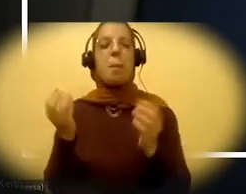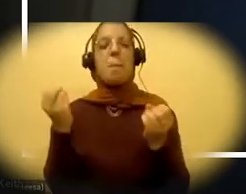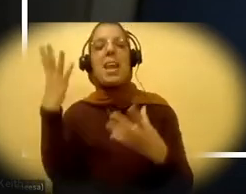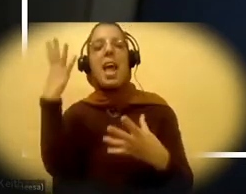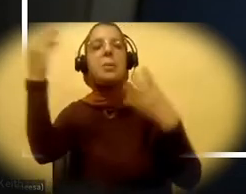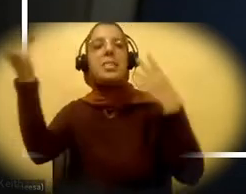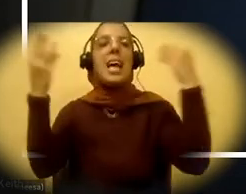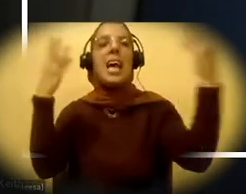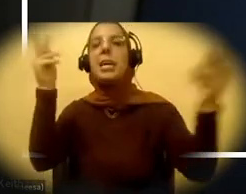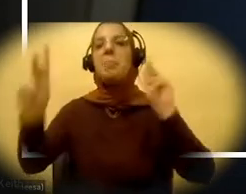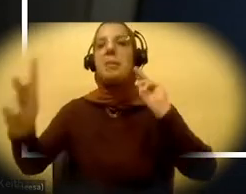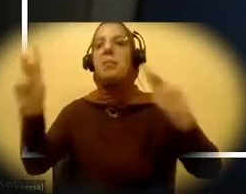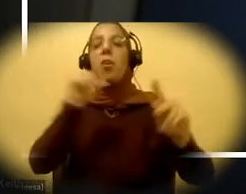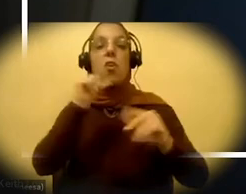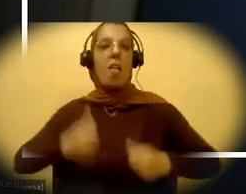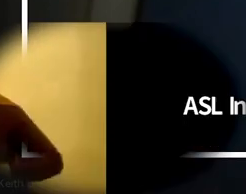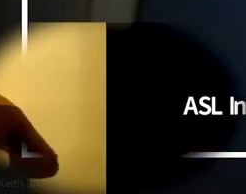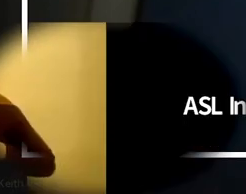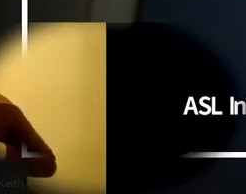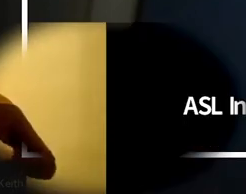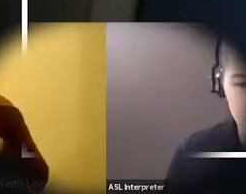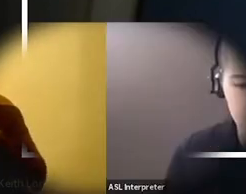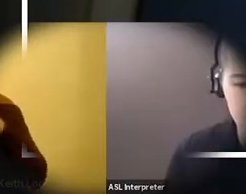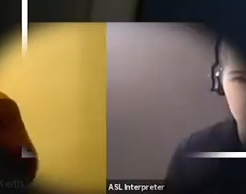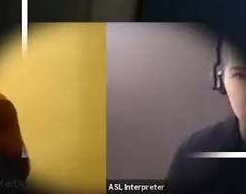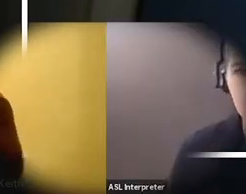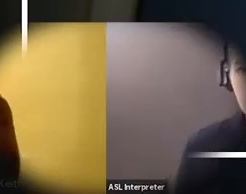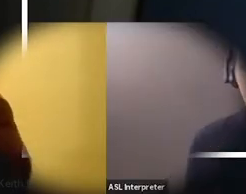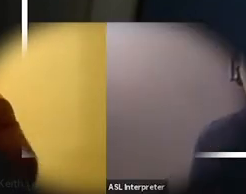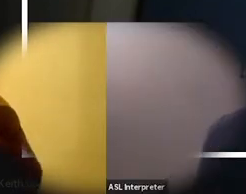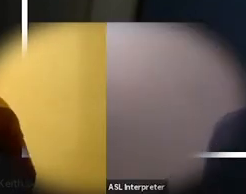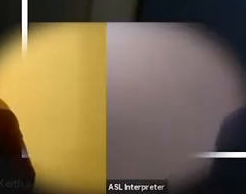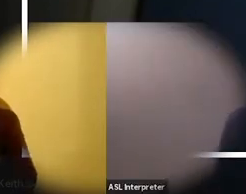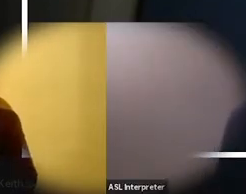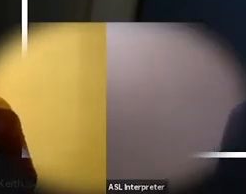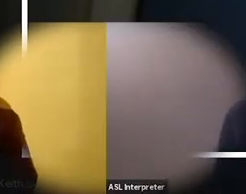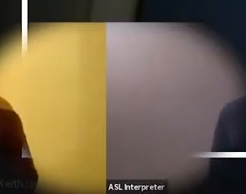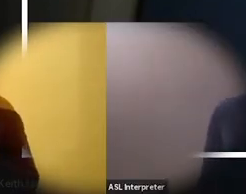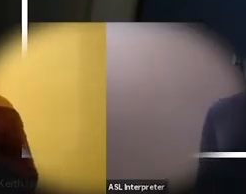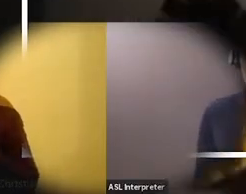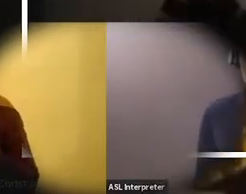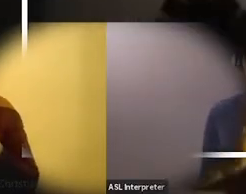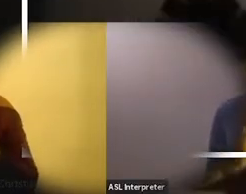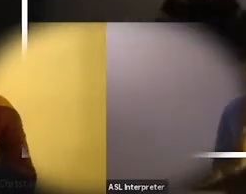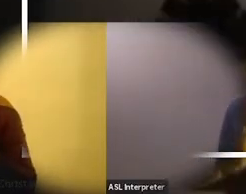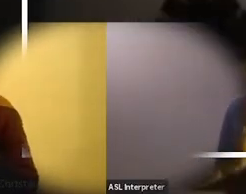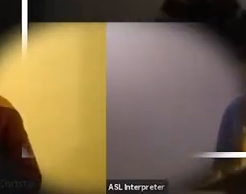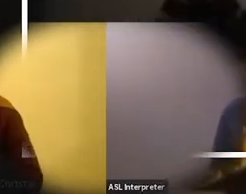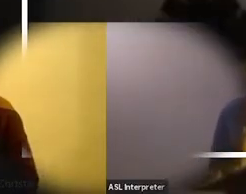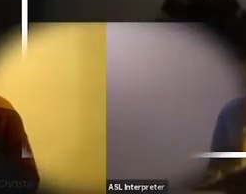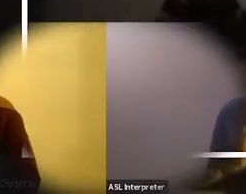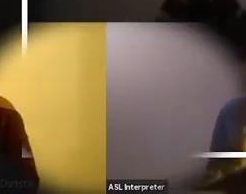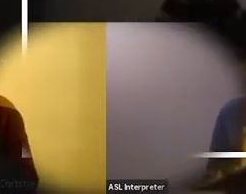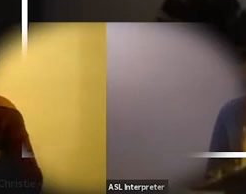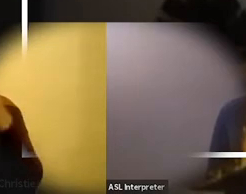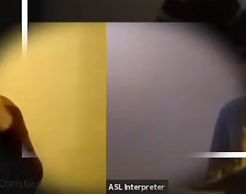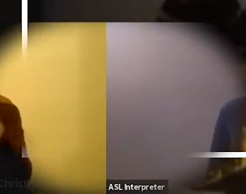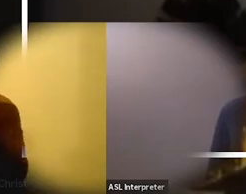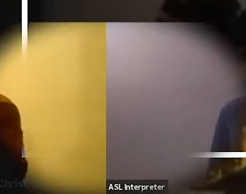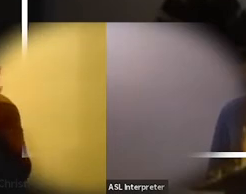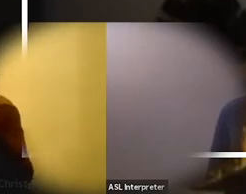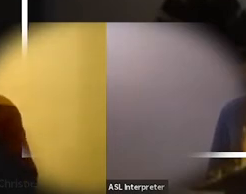just really, really interesting. So are you able to like compare like the differences